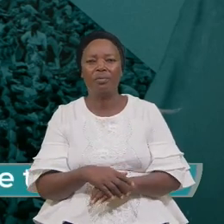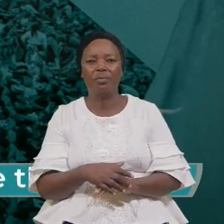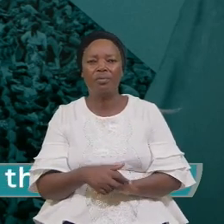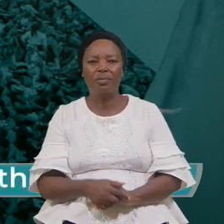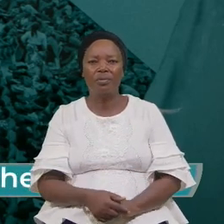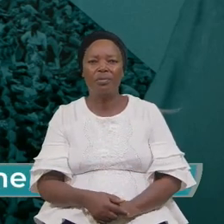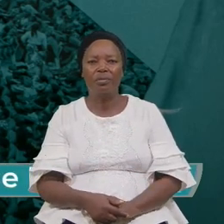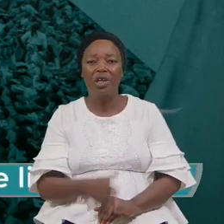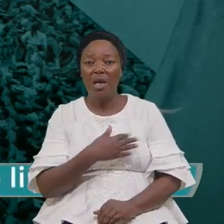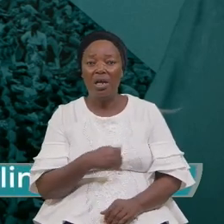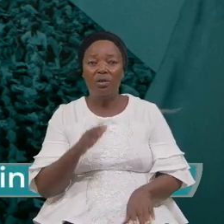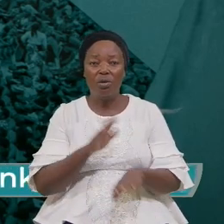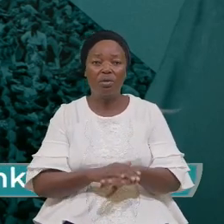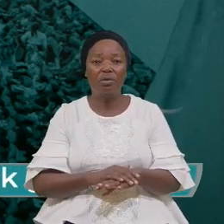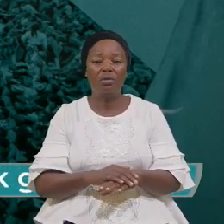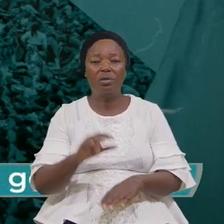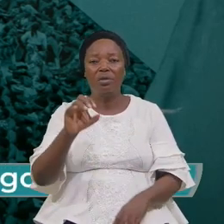And on